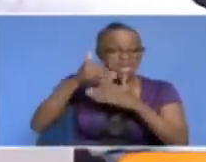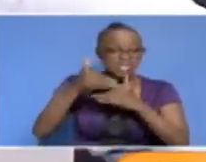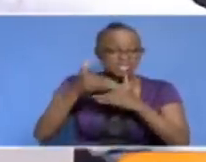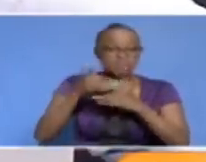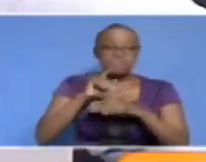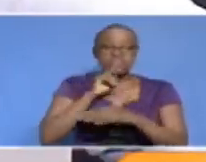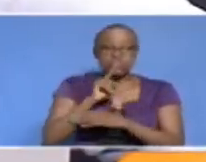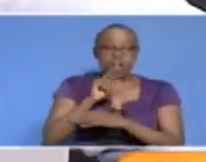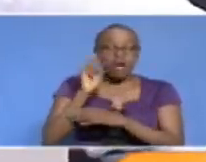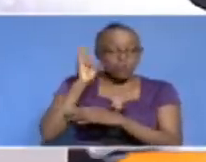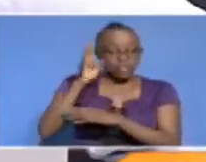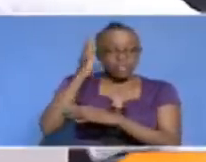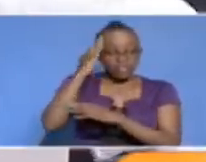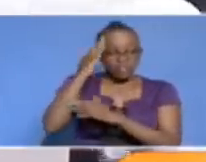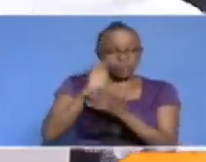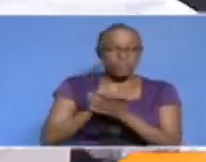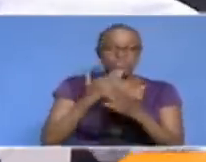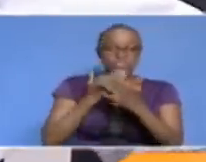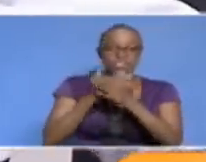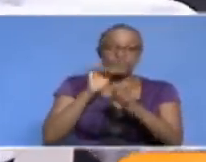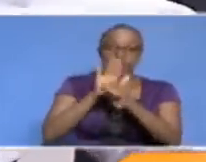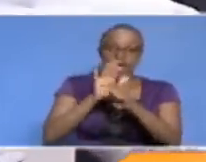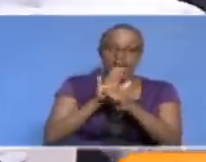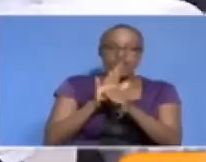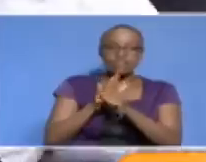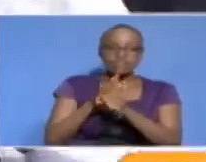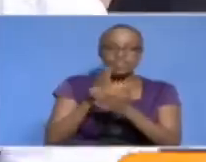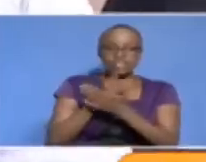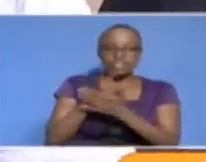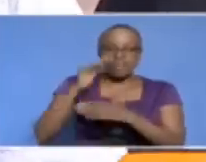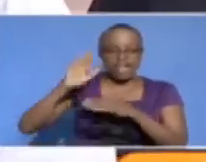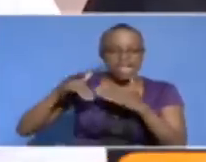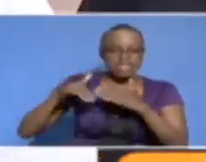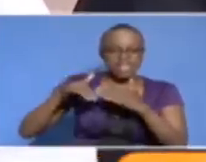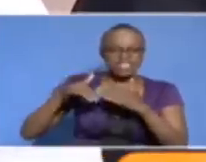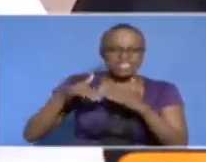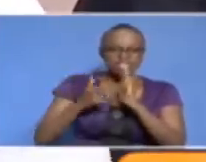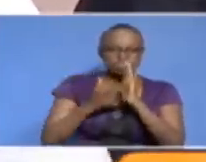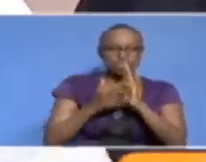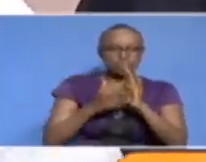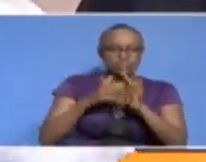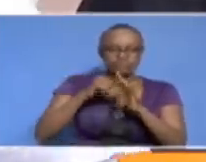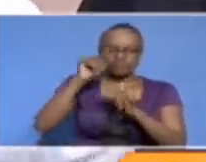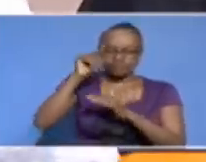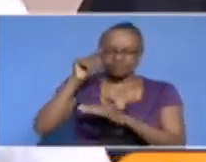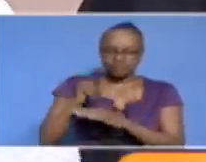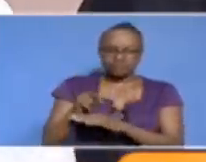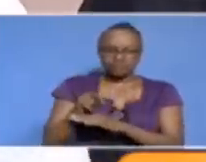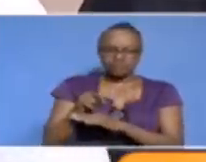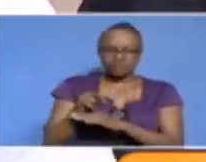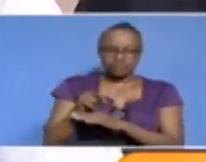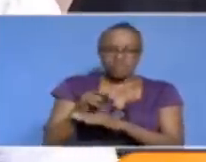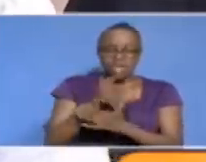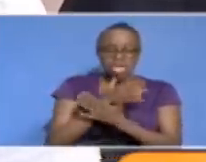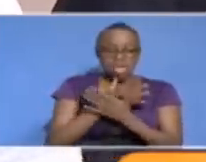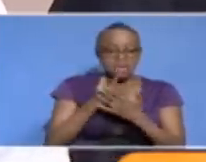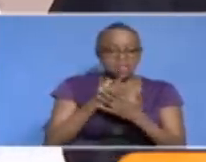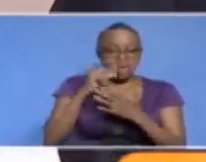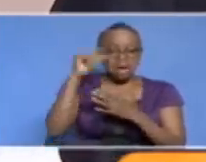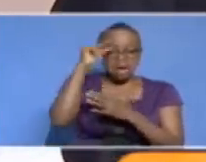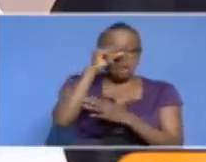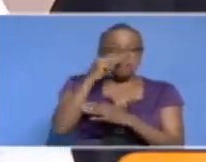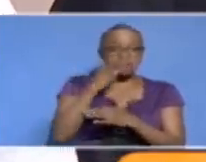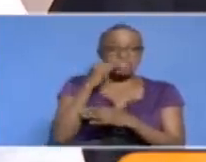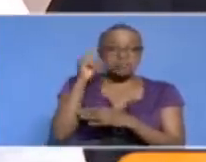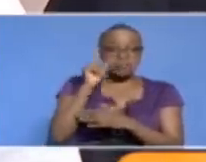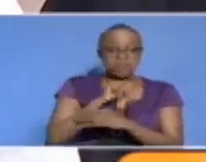I'm sure we shall know. Thanks so much for being a part of this Late Late Show again. Disclaimer, anything that the governor